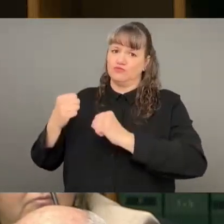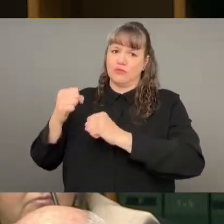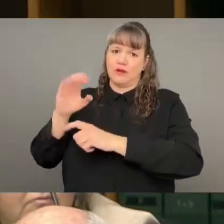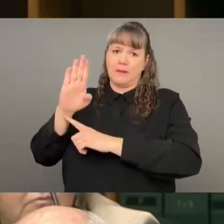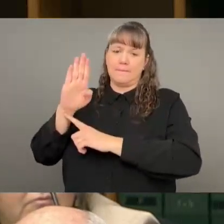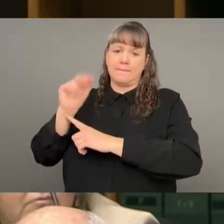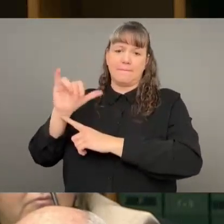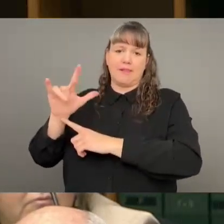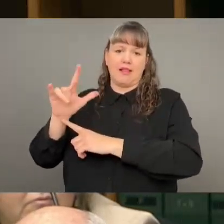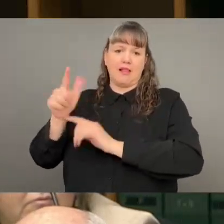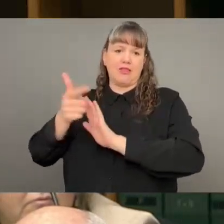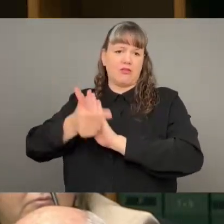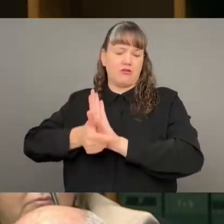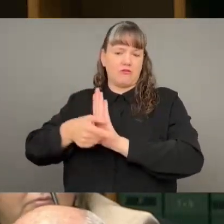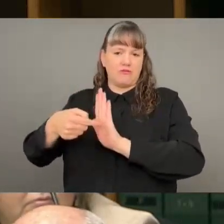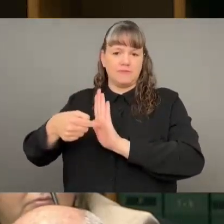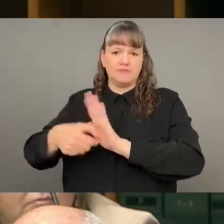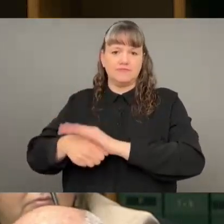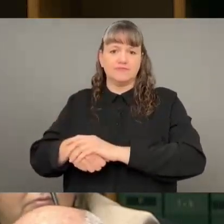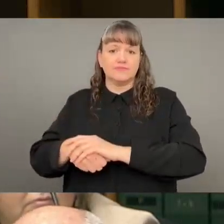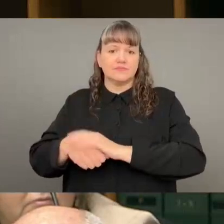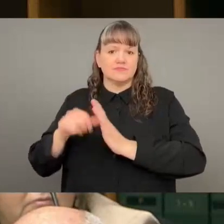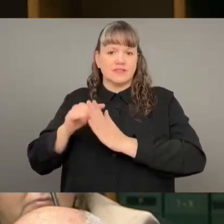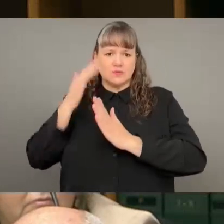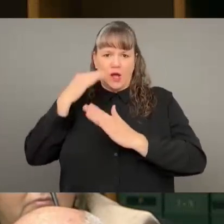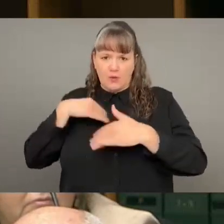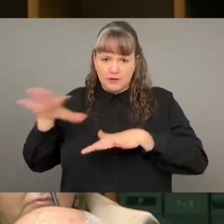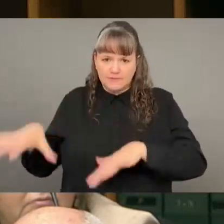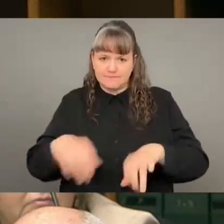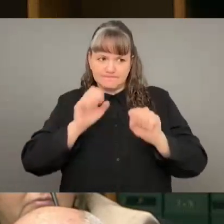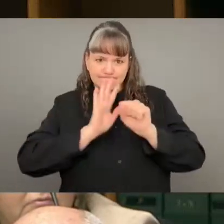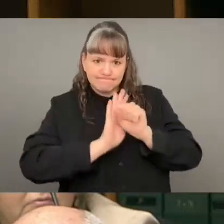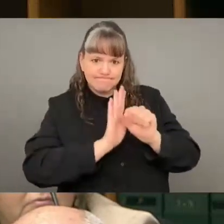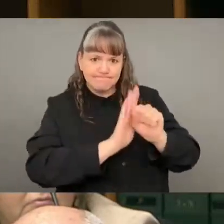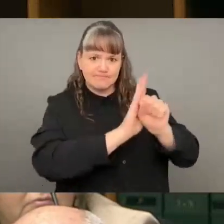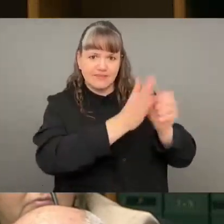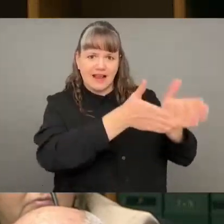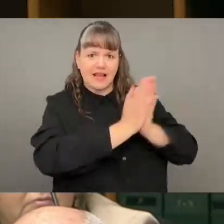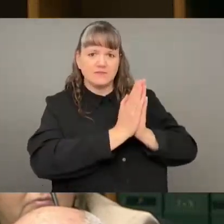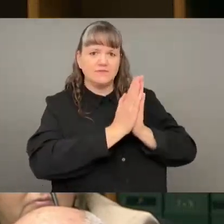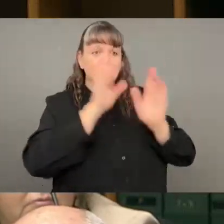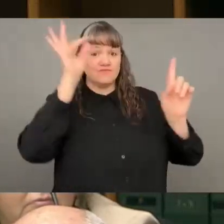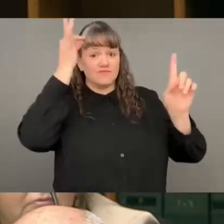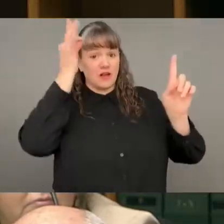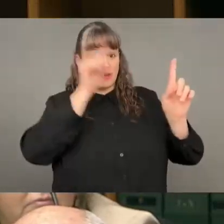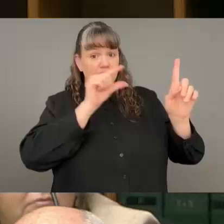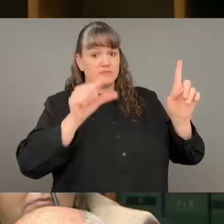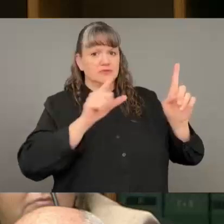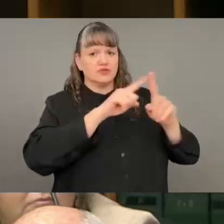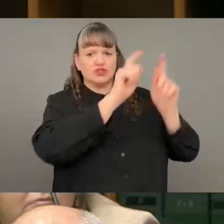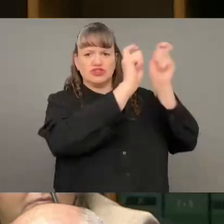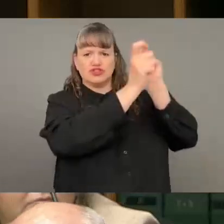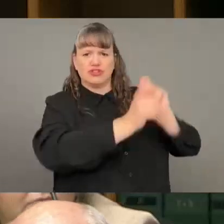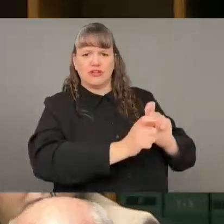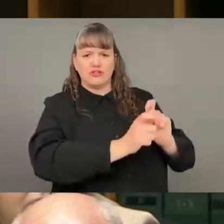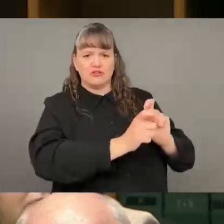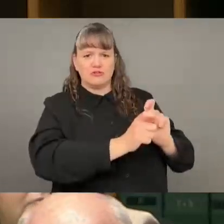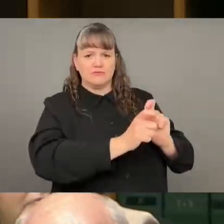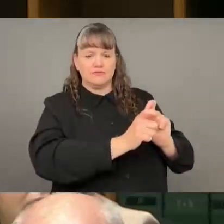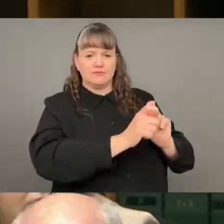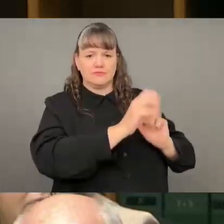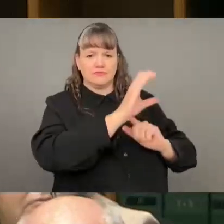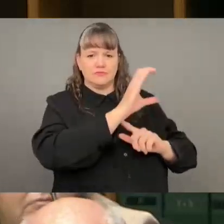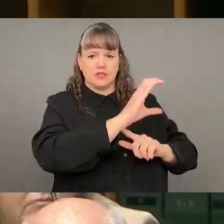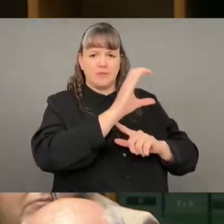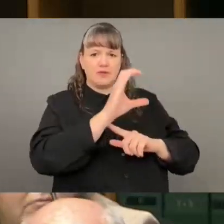to make sure that the federal government changed the criminal code to strengthen our bail laws for repeat violent offenders. And we're not done yet. We're going to